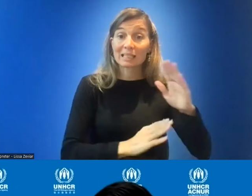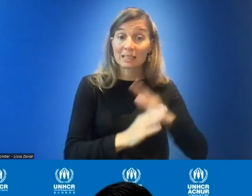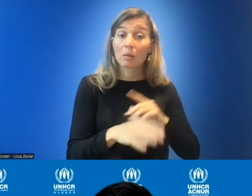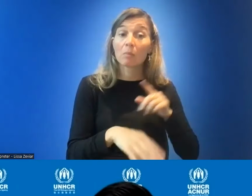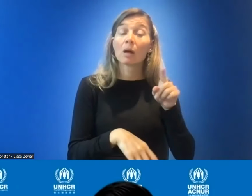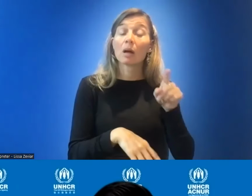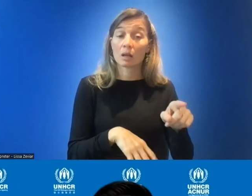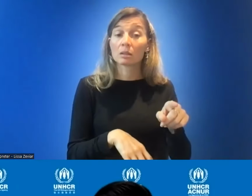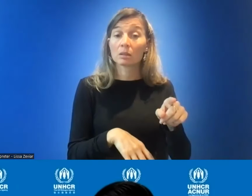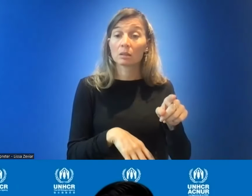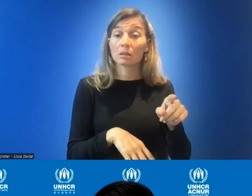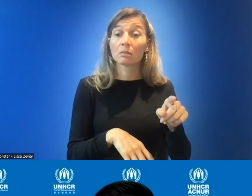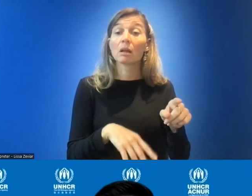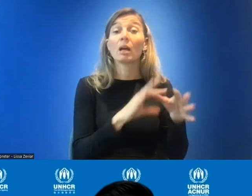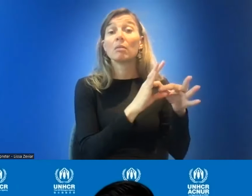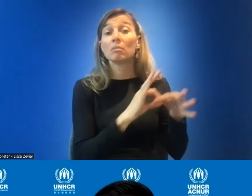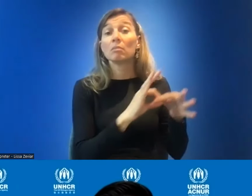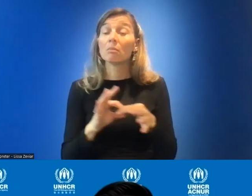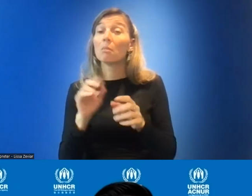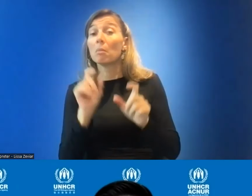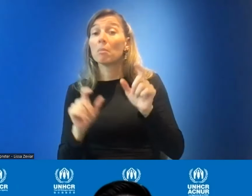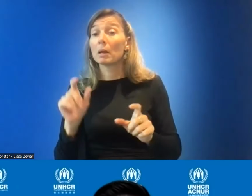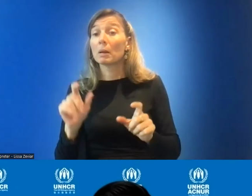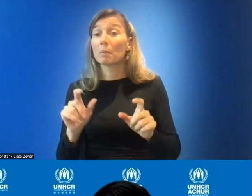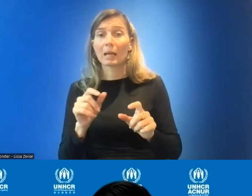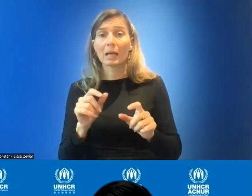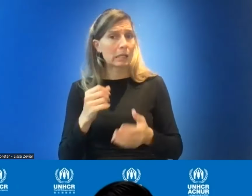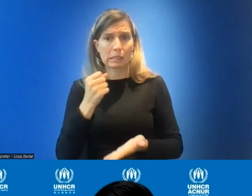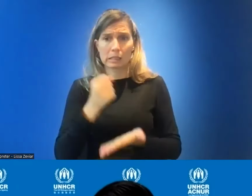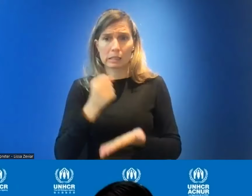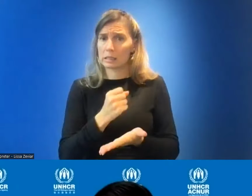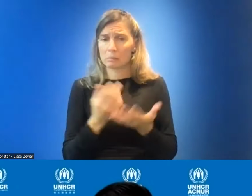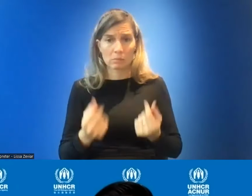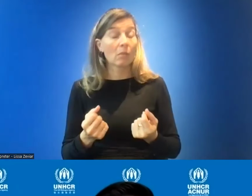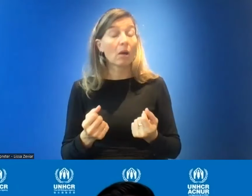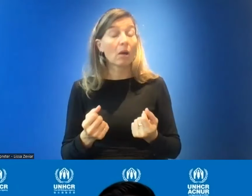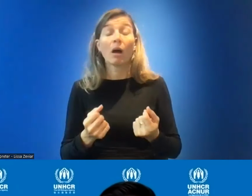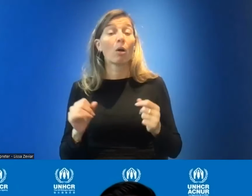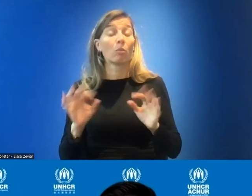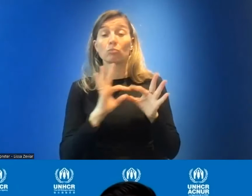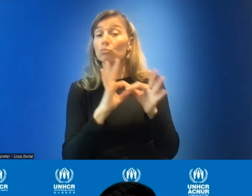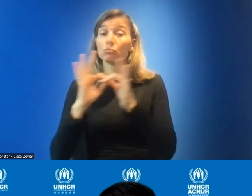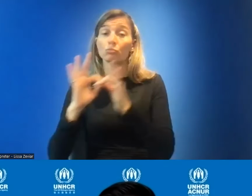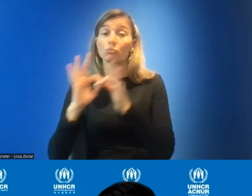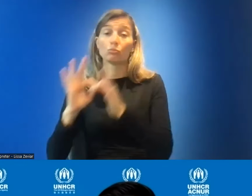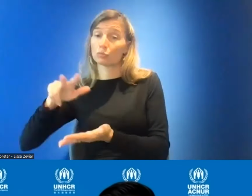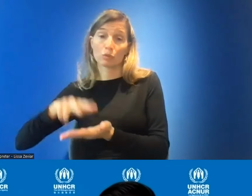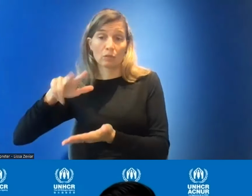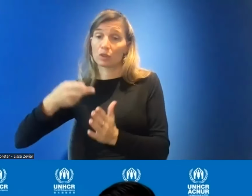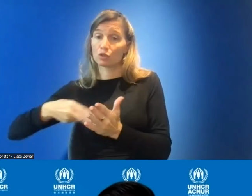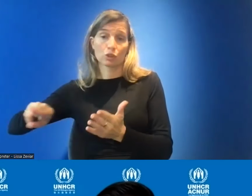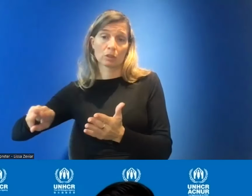internally displaced persons does not depend on the ratification of any treaty.